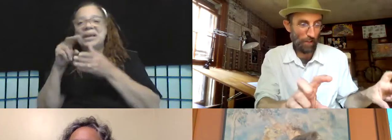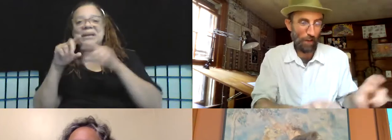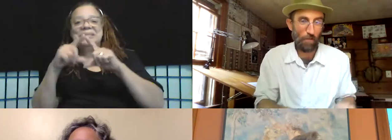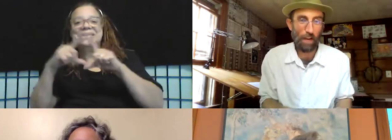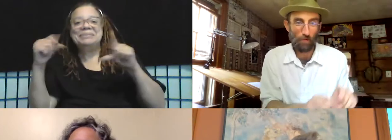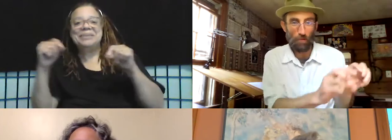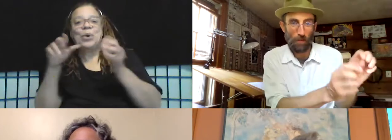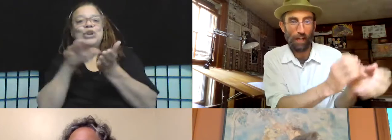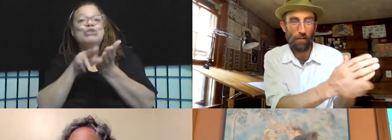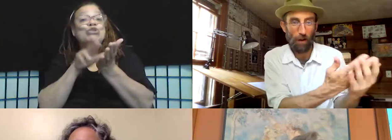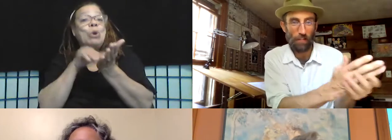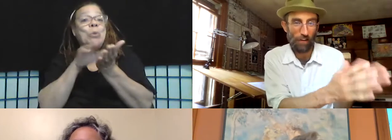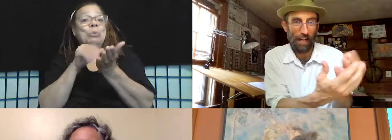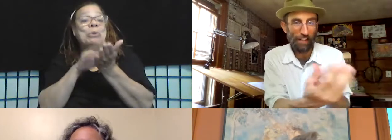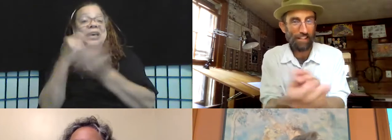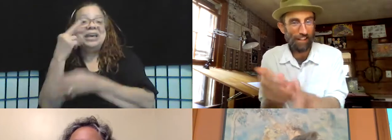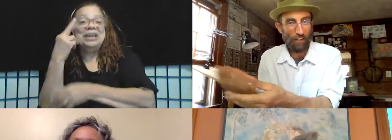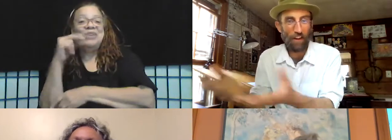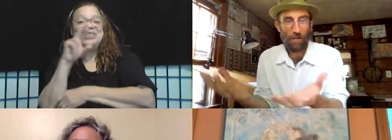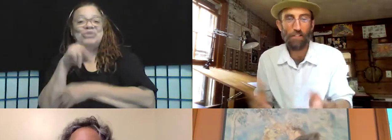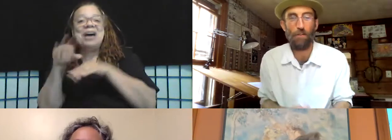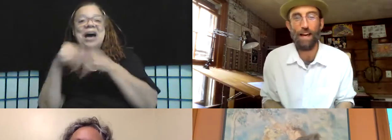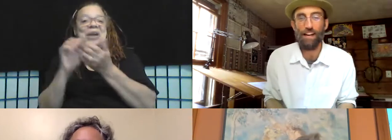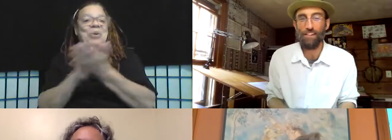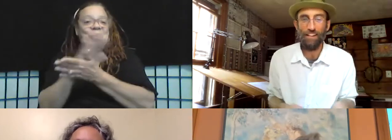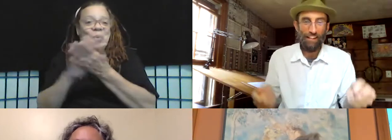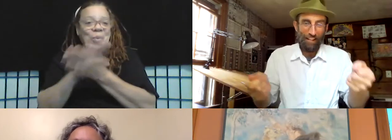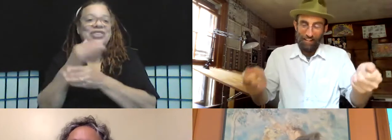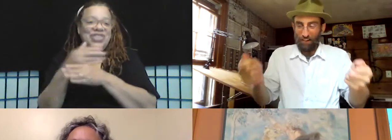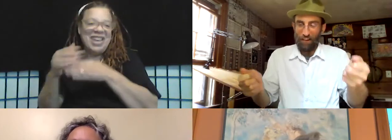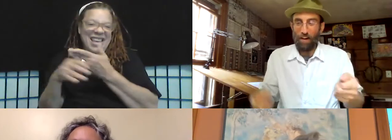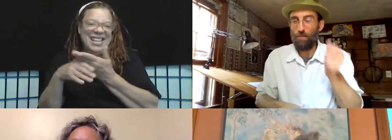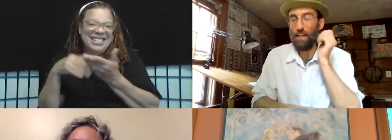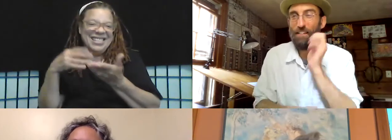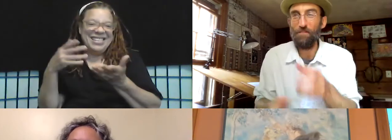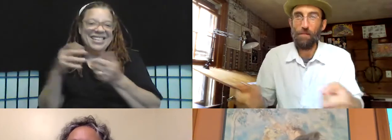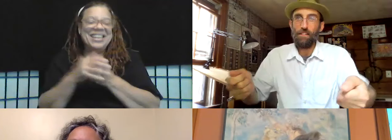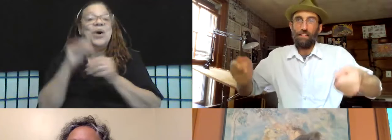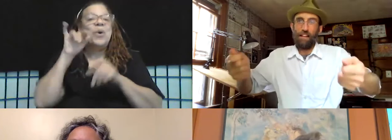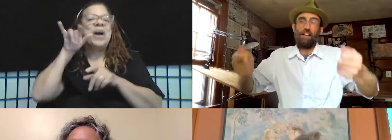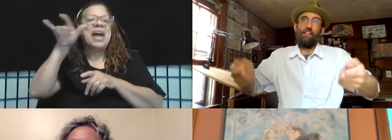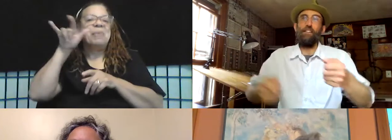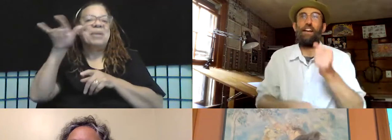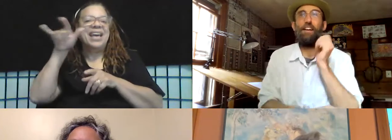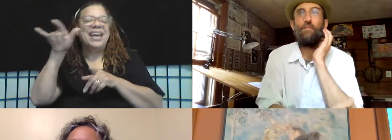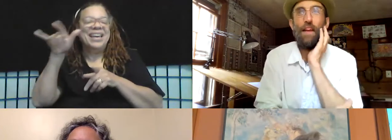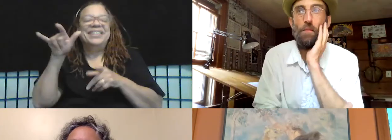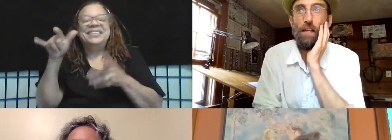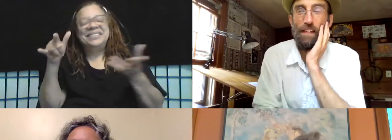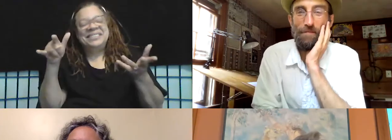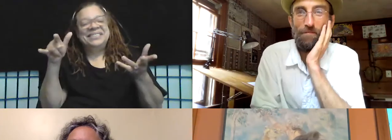soap dispenser in a restroom showing how to wash your hands, you know, in comics format, or airplane famous, you know,